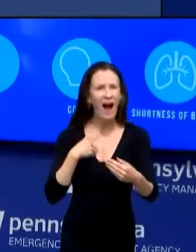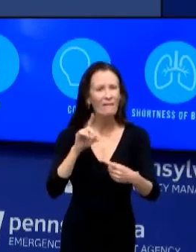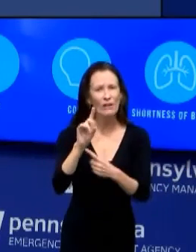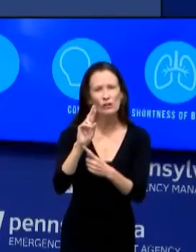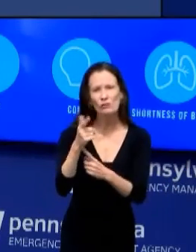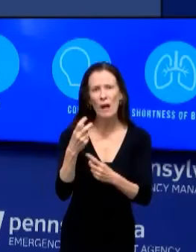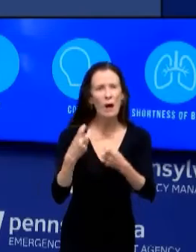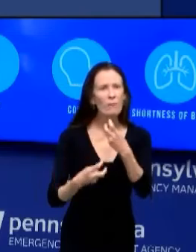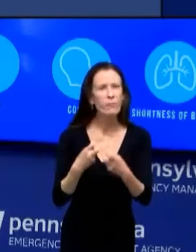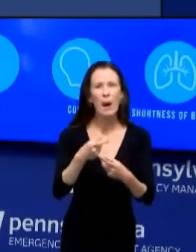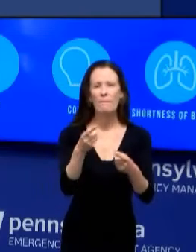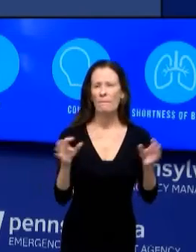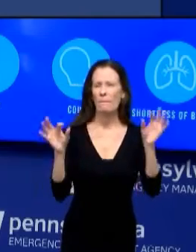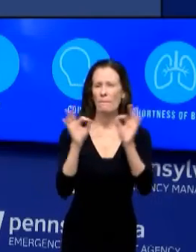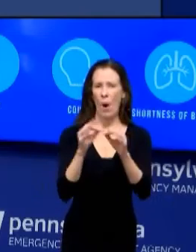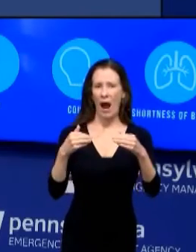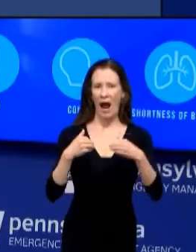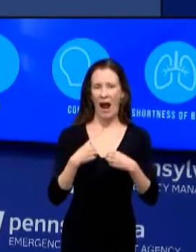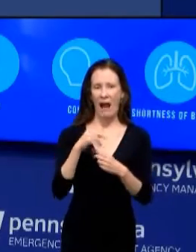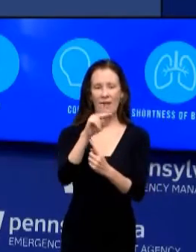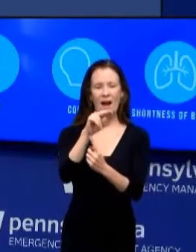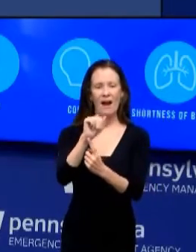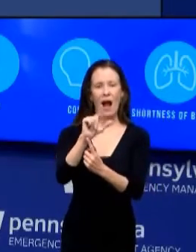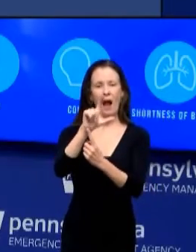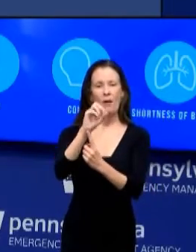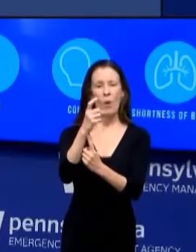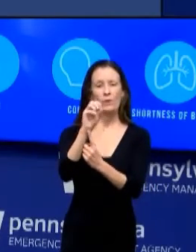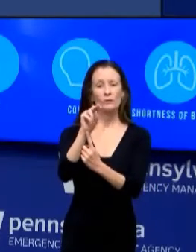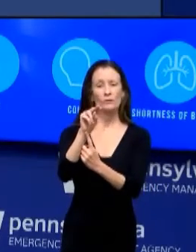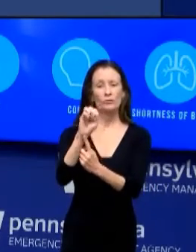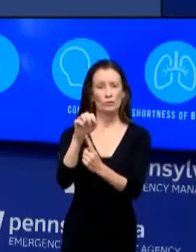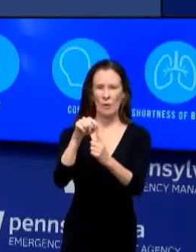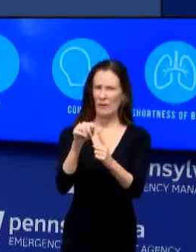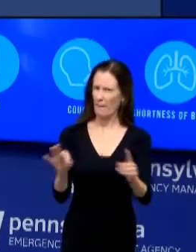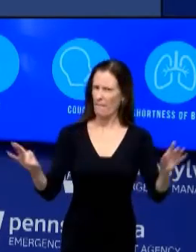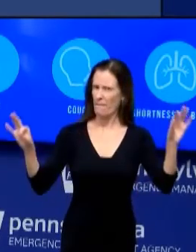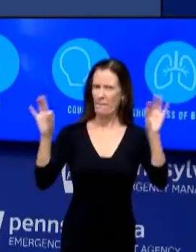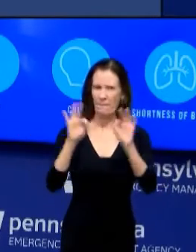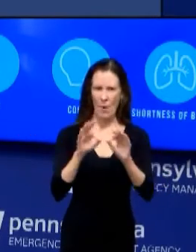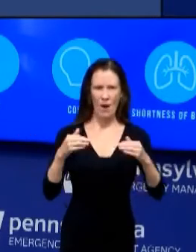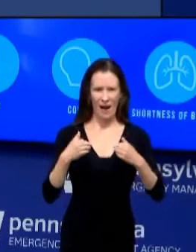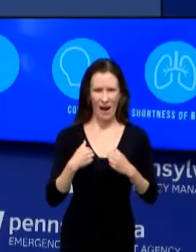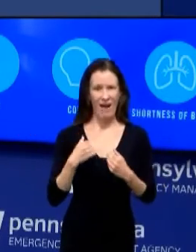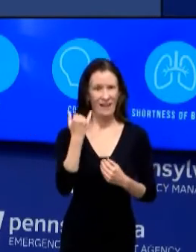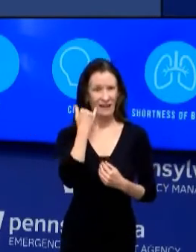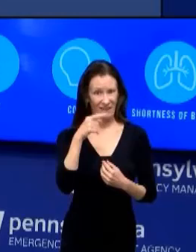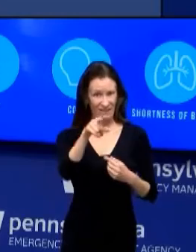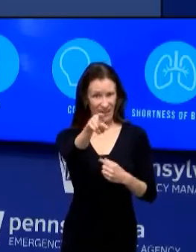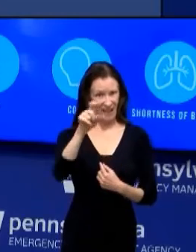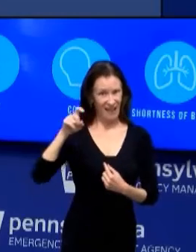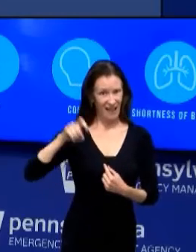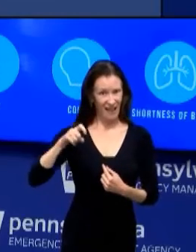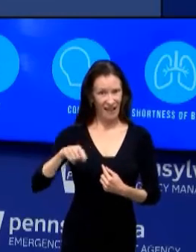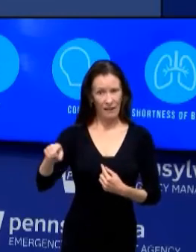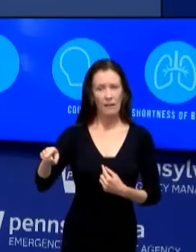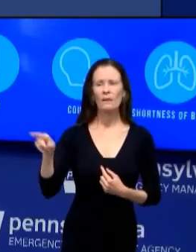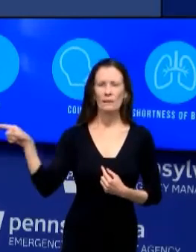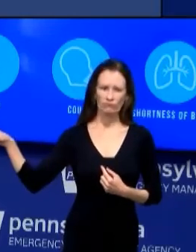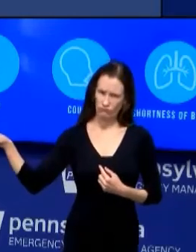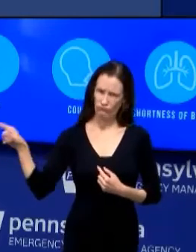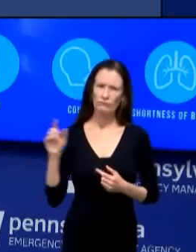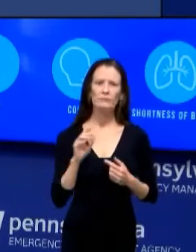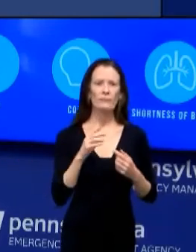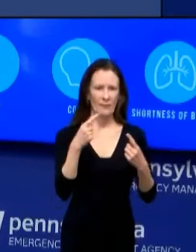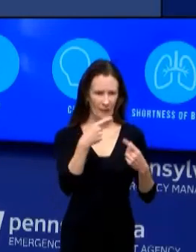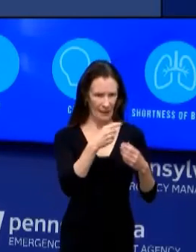medicine naloxone. If you need naloxone, I signed actually a standing order for the public to